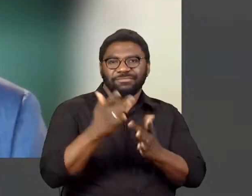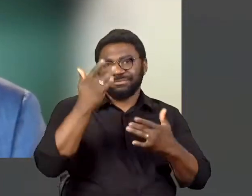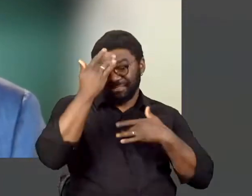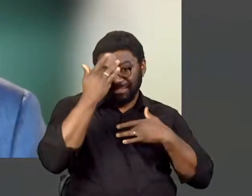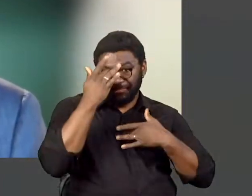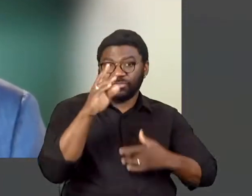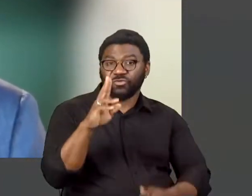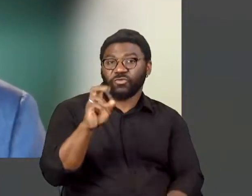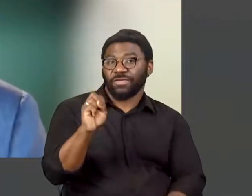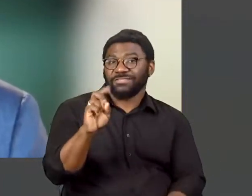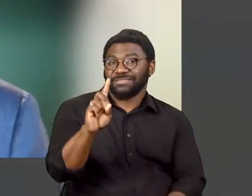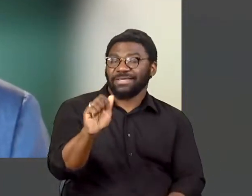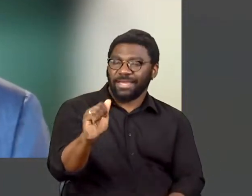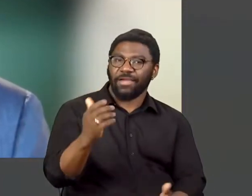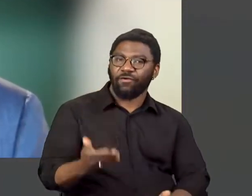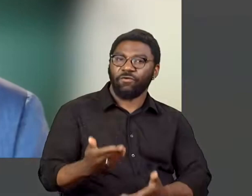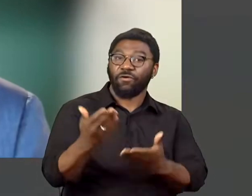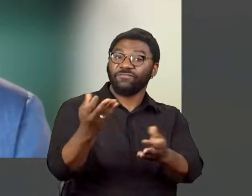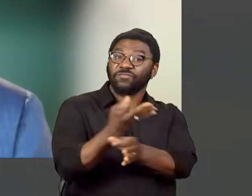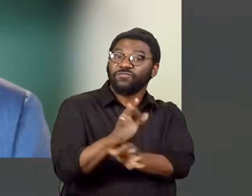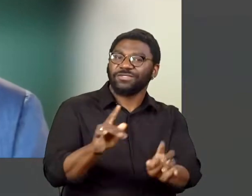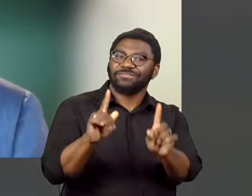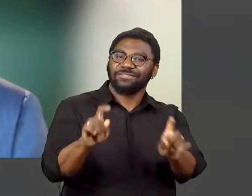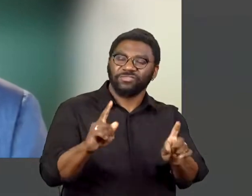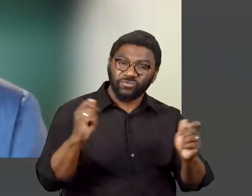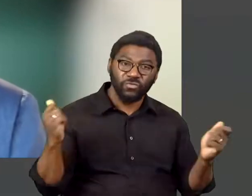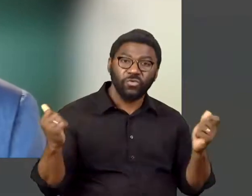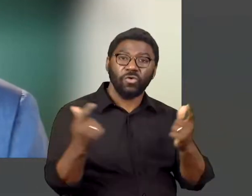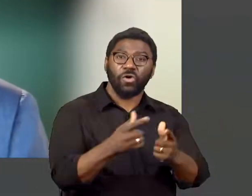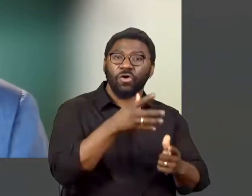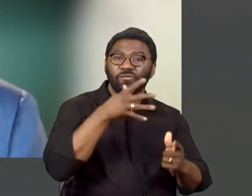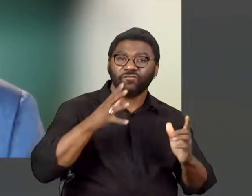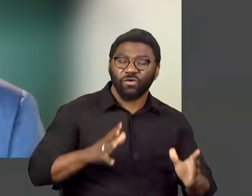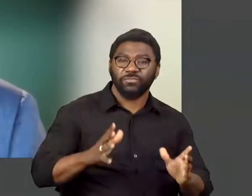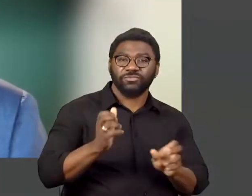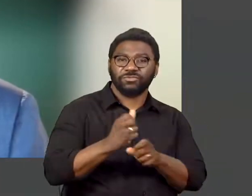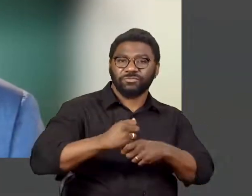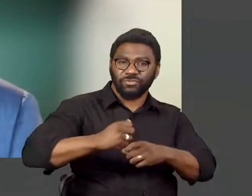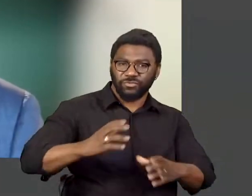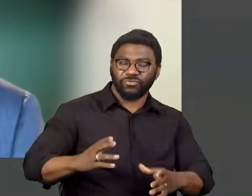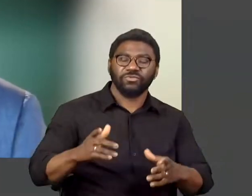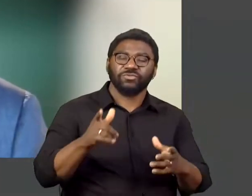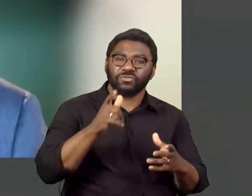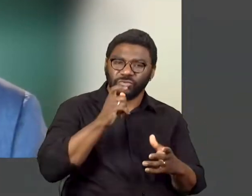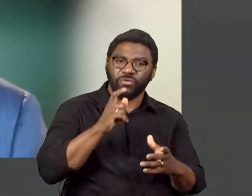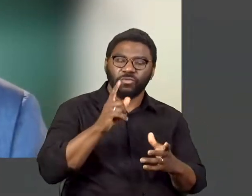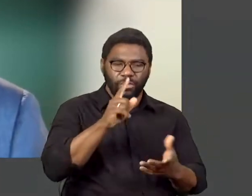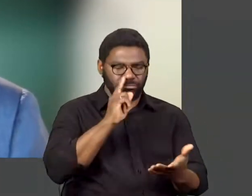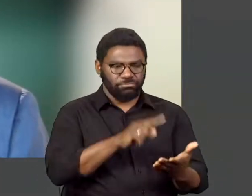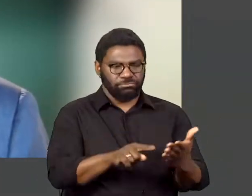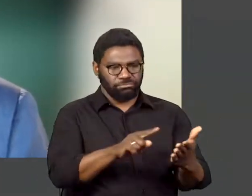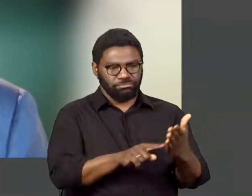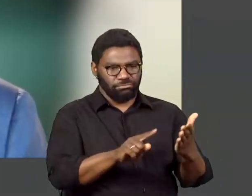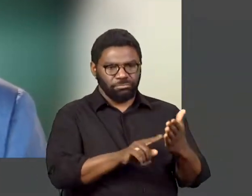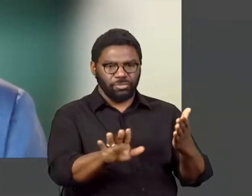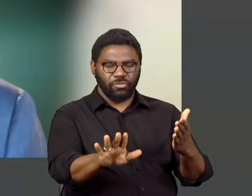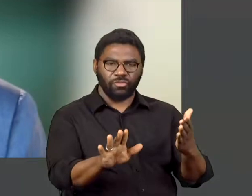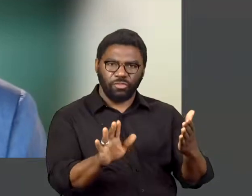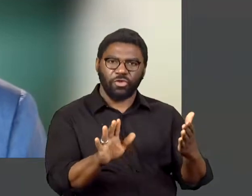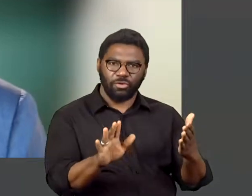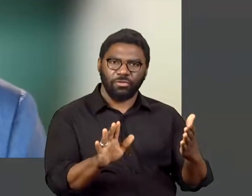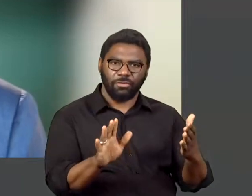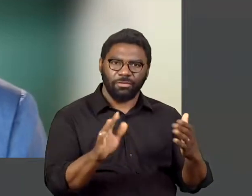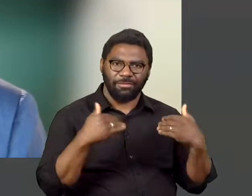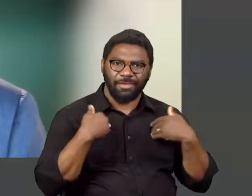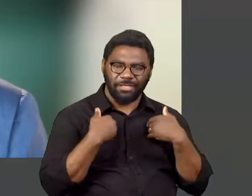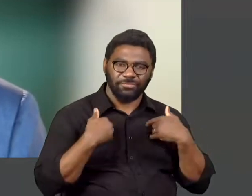free testing to all producers who are interested in confirming the health status of their animals as they recover. Many of the tests